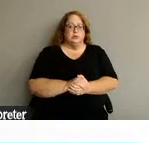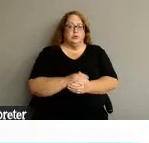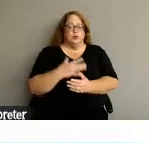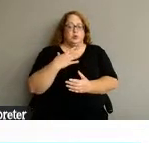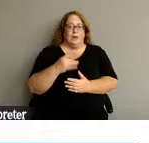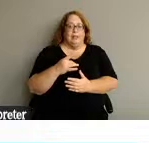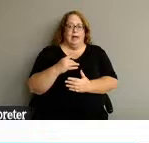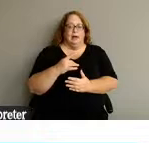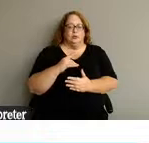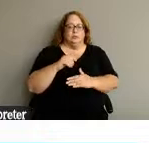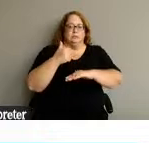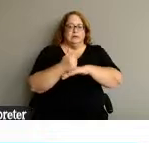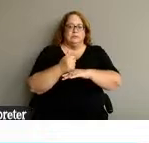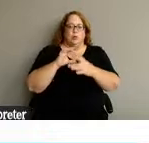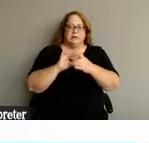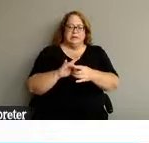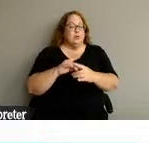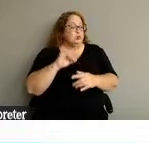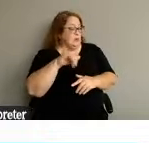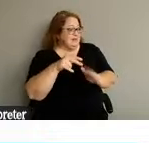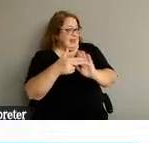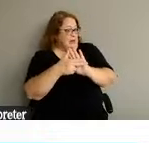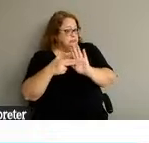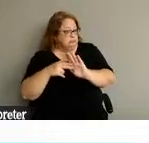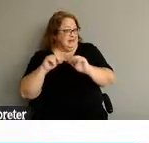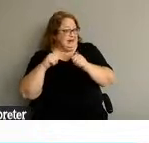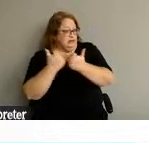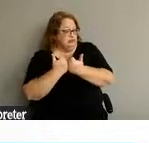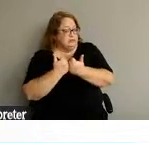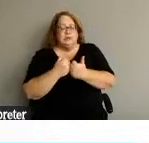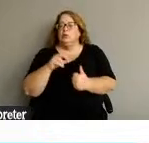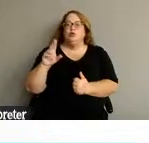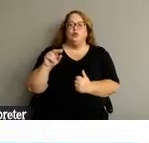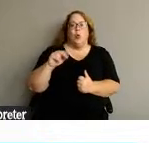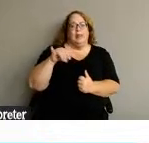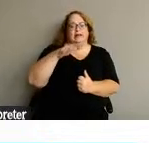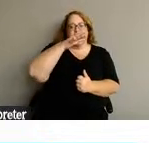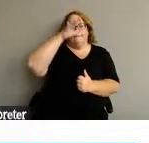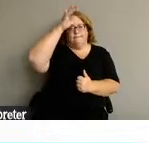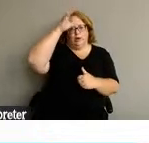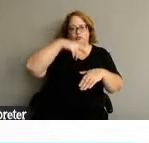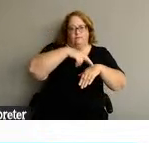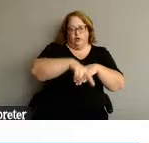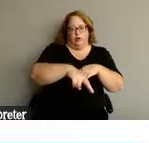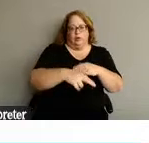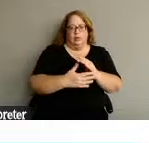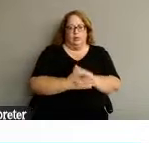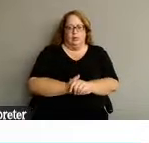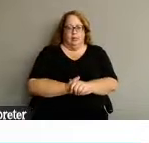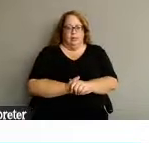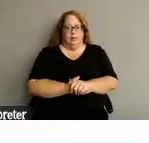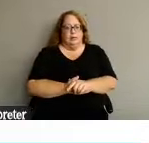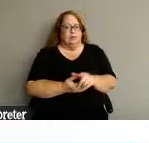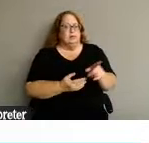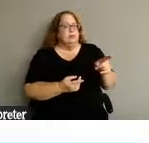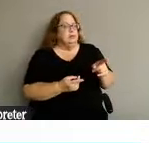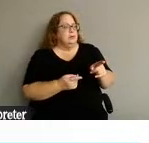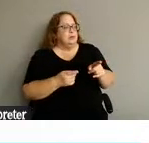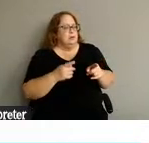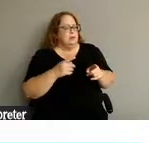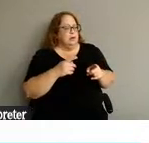to build those connections with those types of. But it's not considered an agency. No, that would be a parent referral. They would help the parents complete